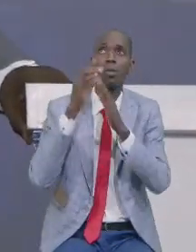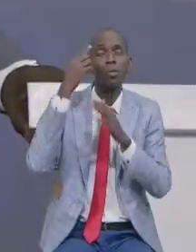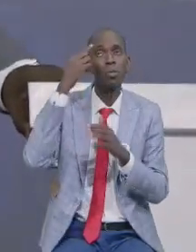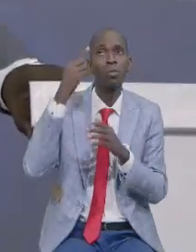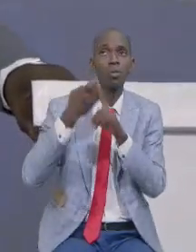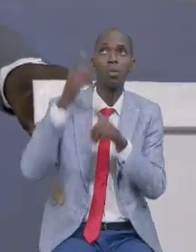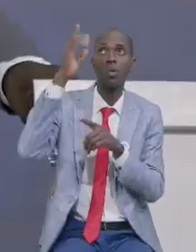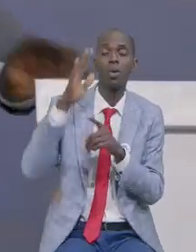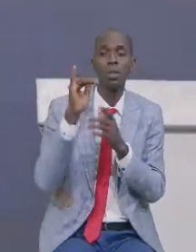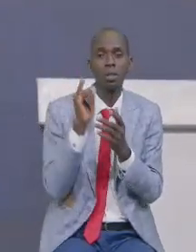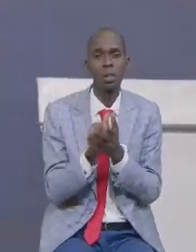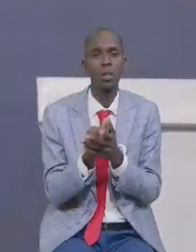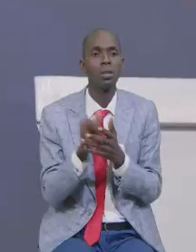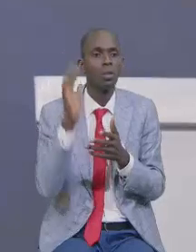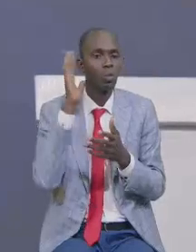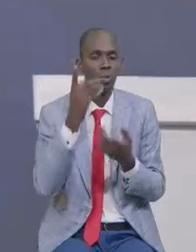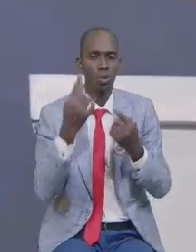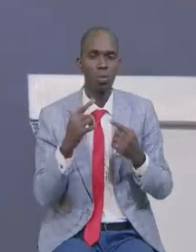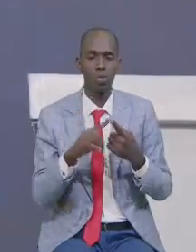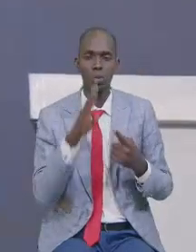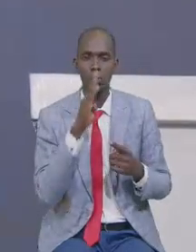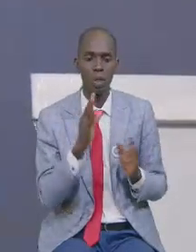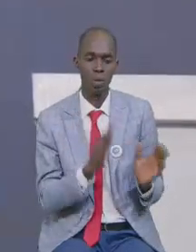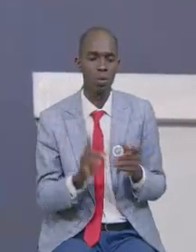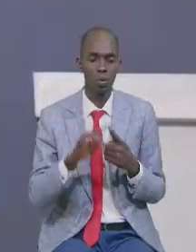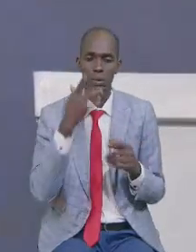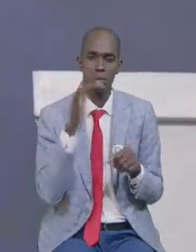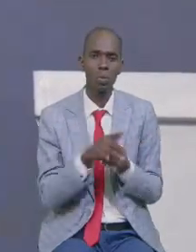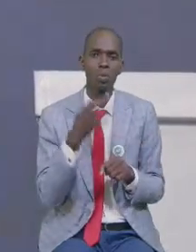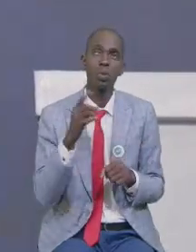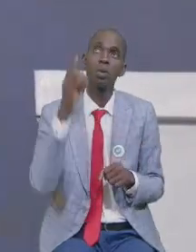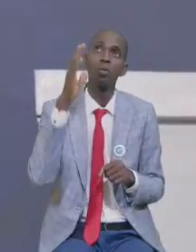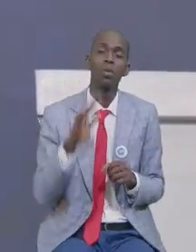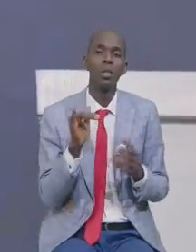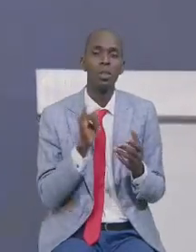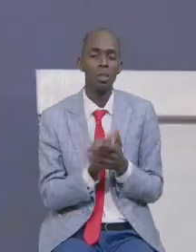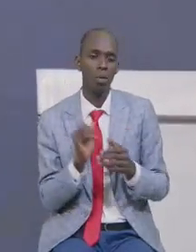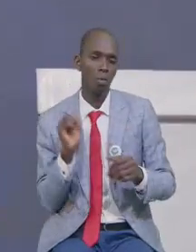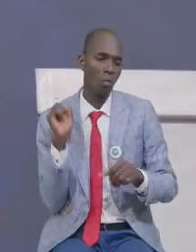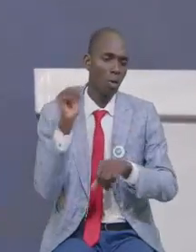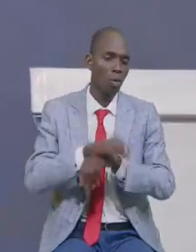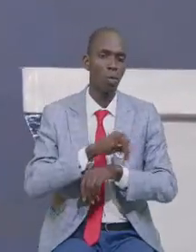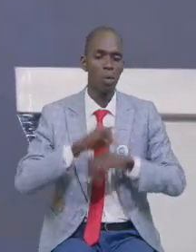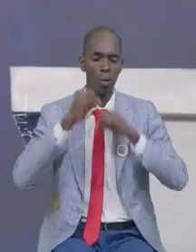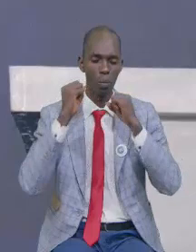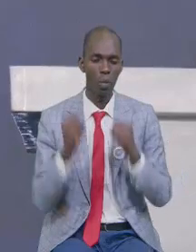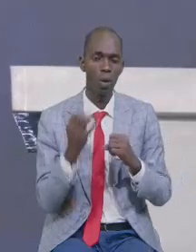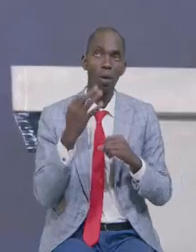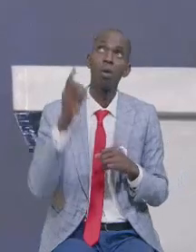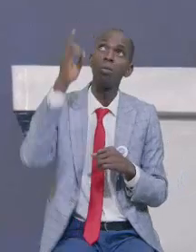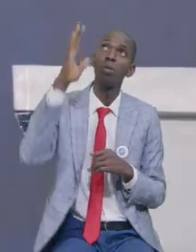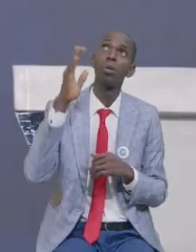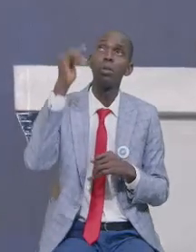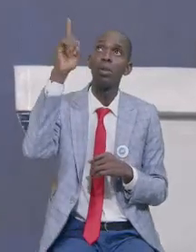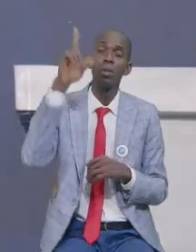the promise of God, and that overpowering, all conquering power of God, the Lord will hear